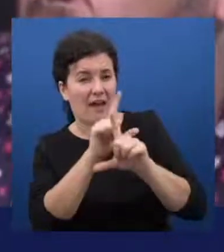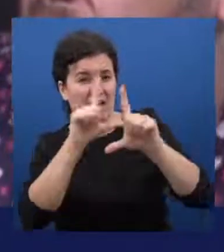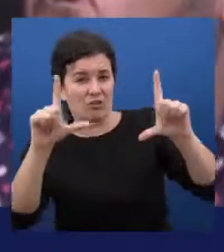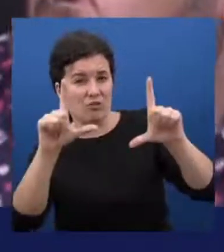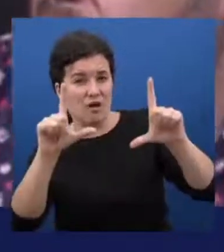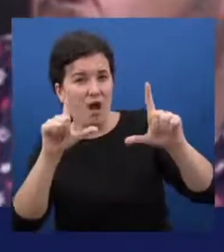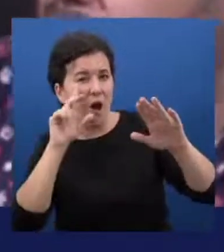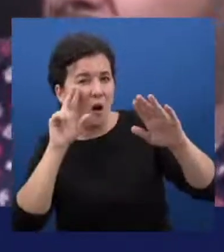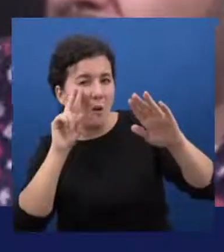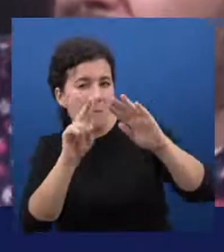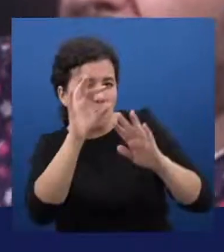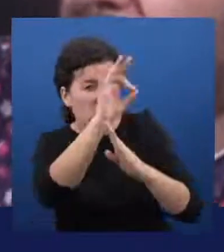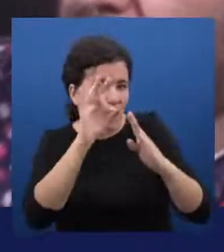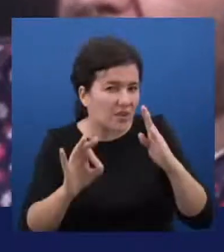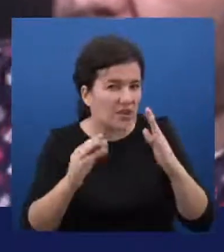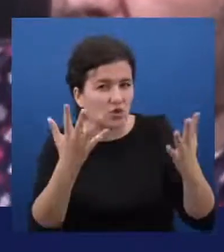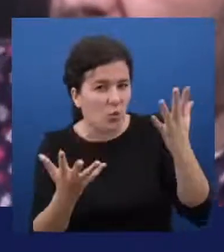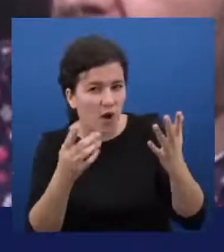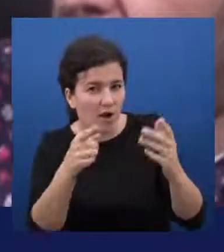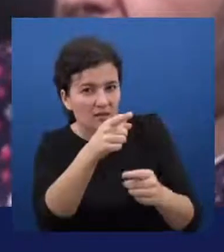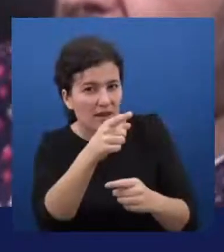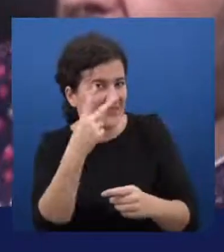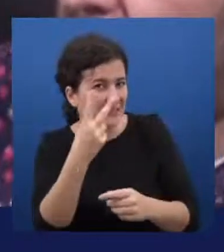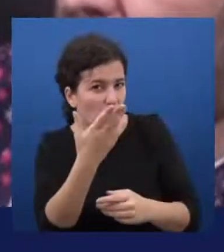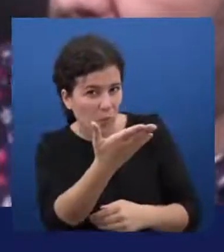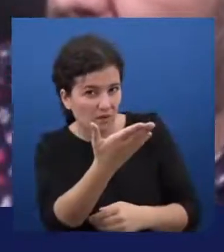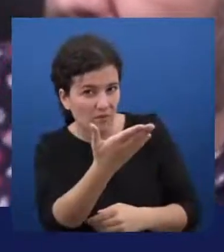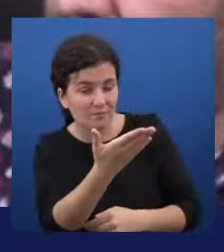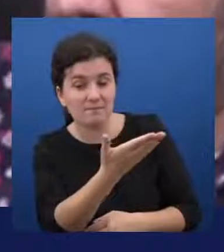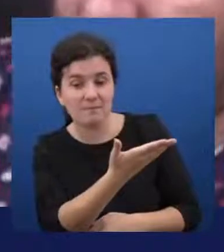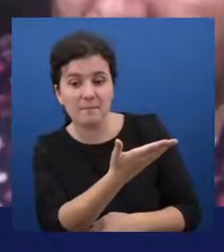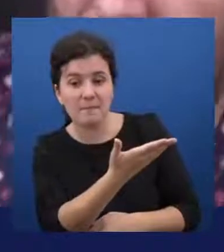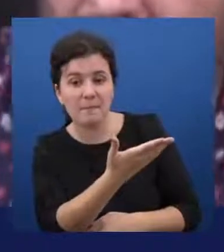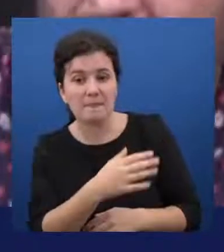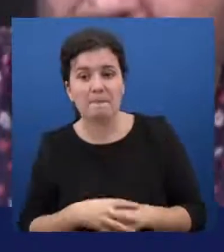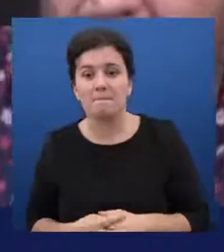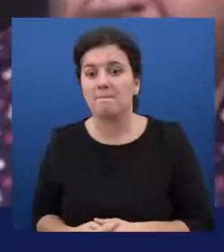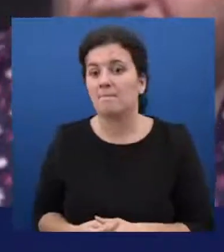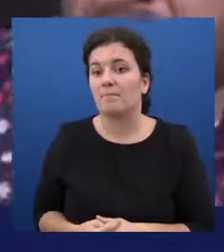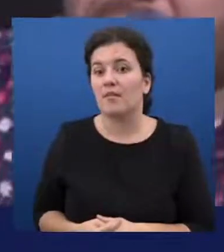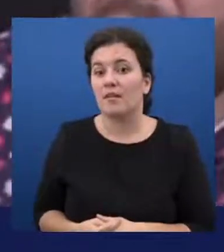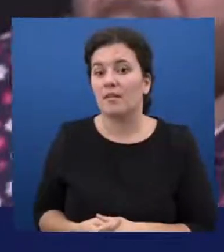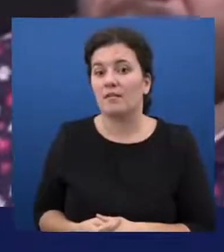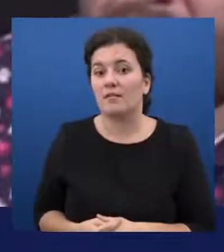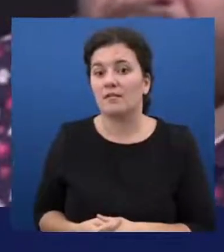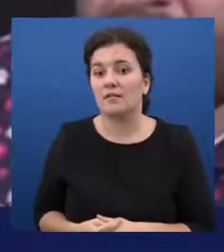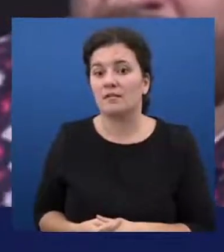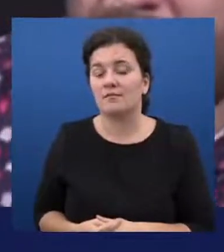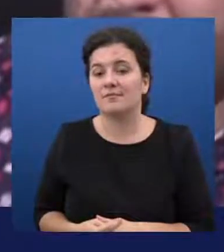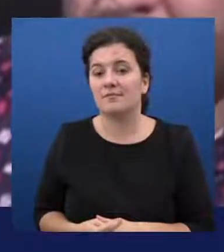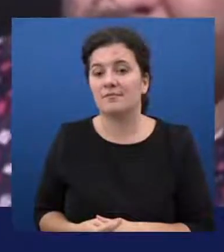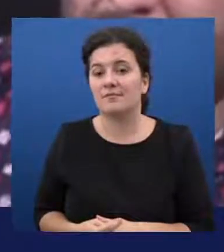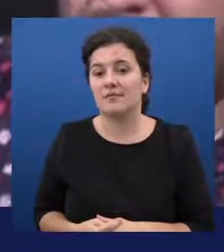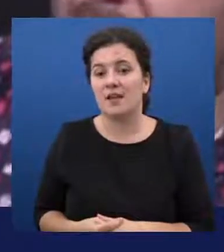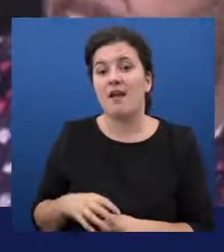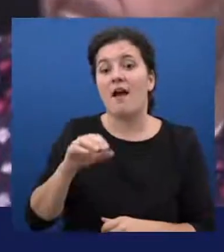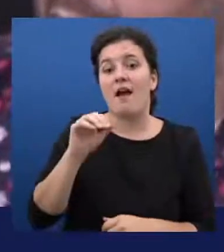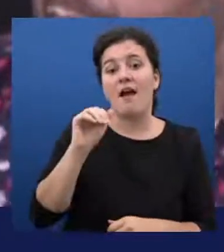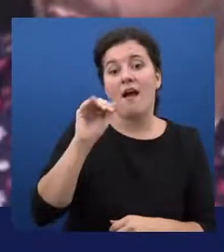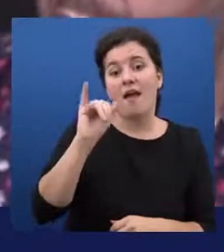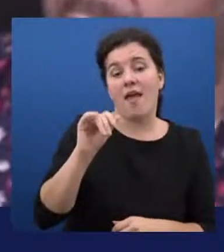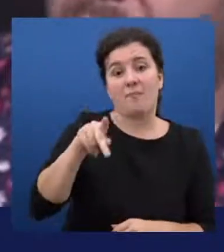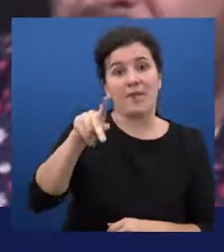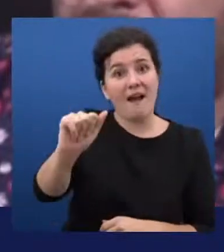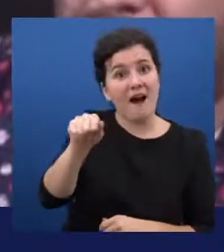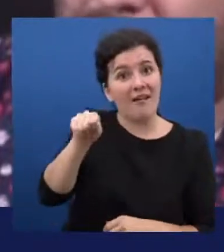what you see here is enough. So basically, you have you can use the API. So this is all you need, and I think, oh,